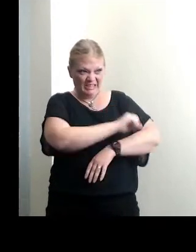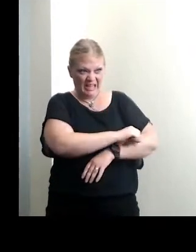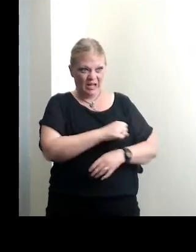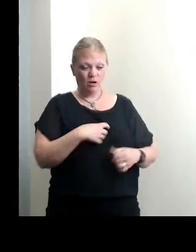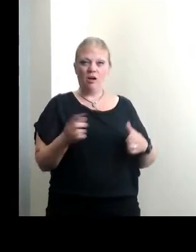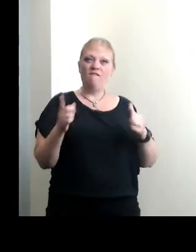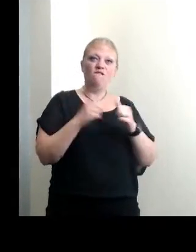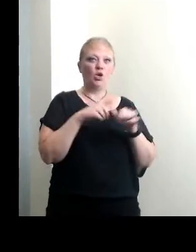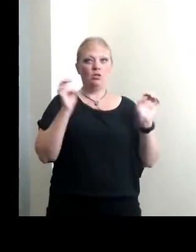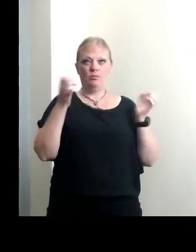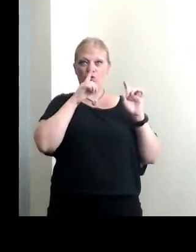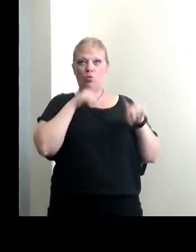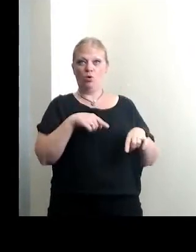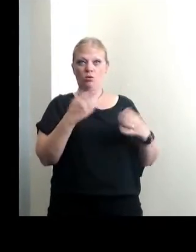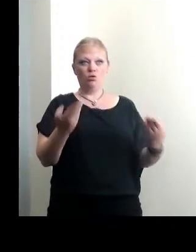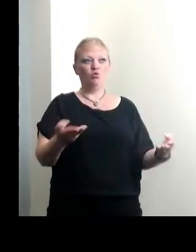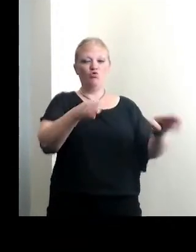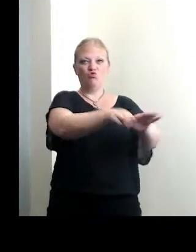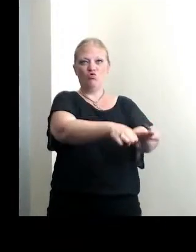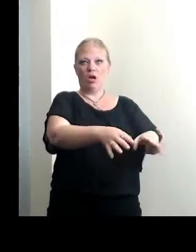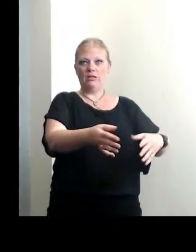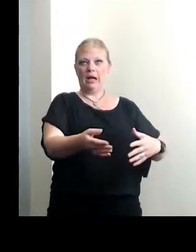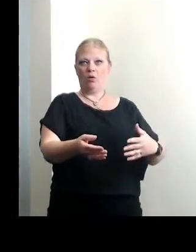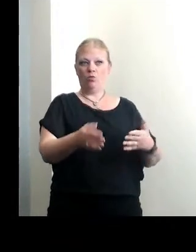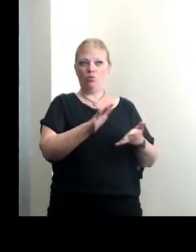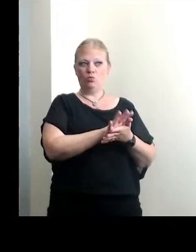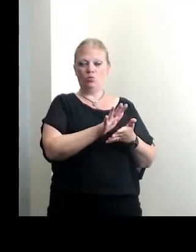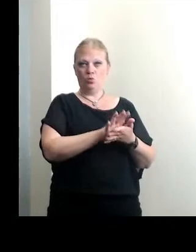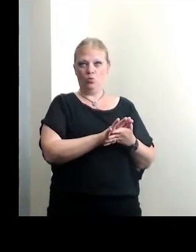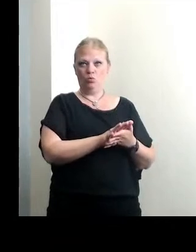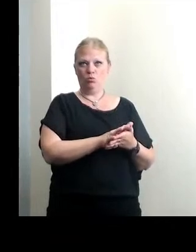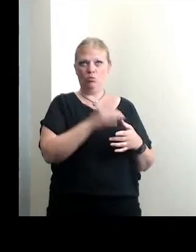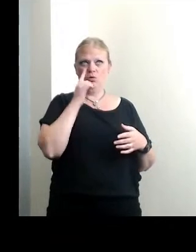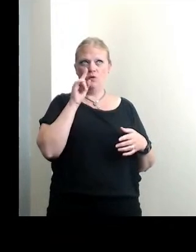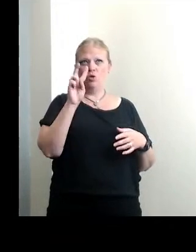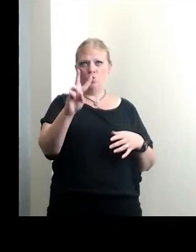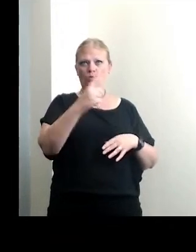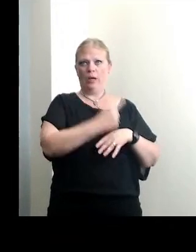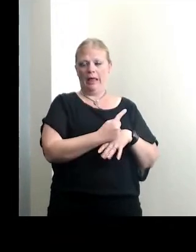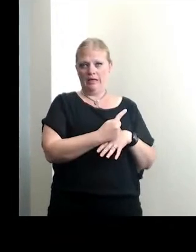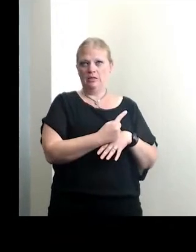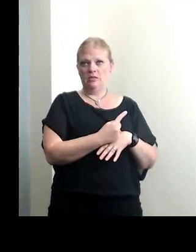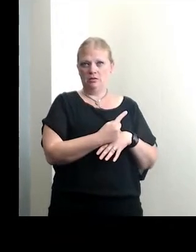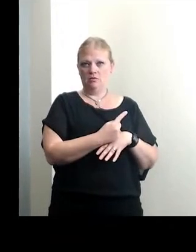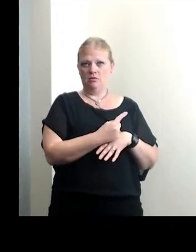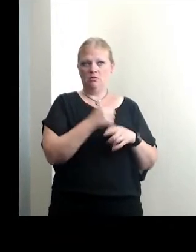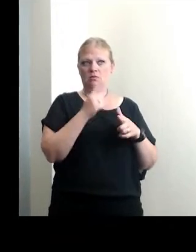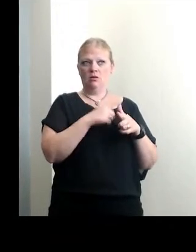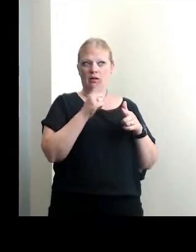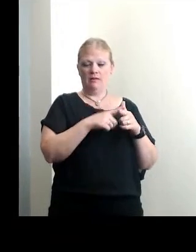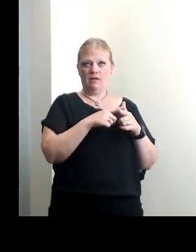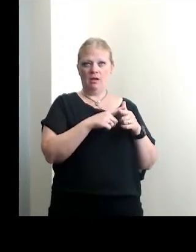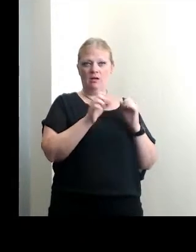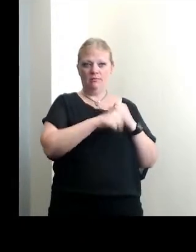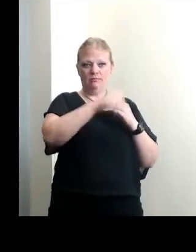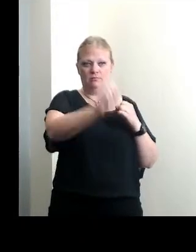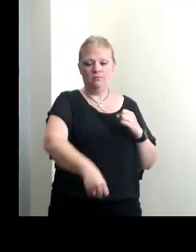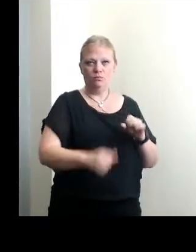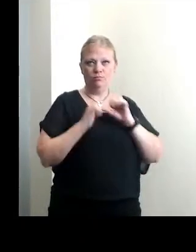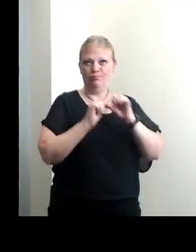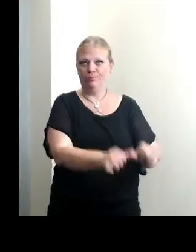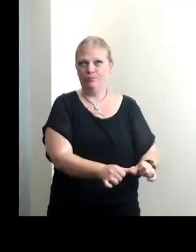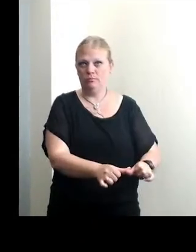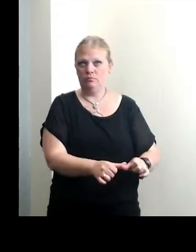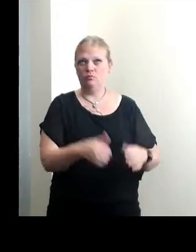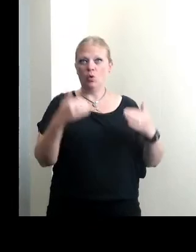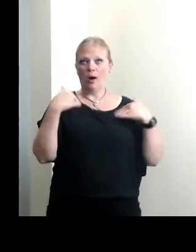first emergency orders was the shutdown of schools for I think a 2-day period, and then it extended to permanent. So I do have